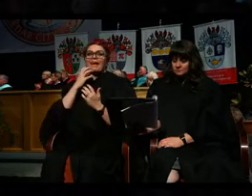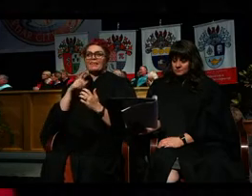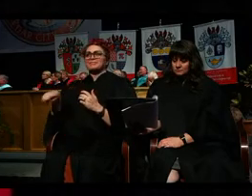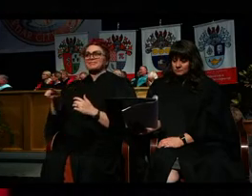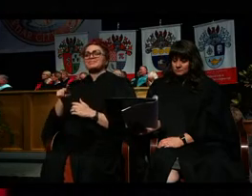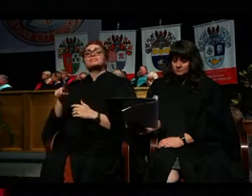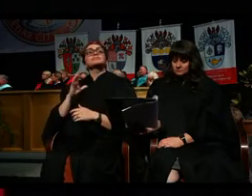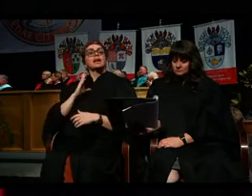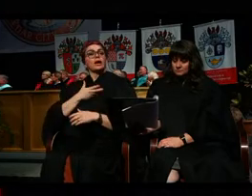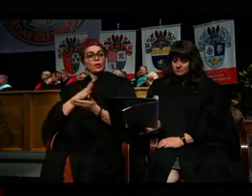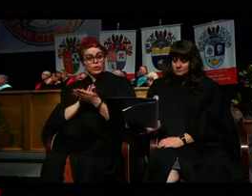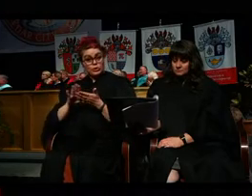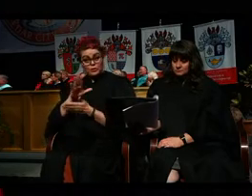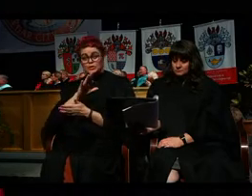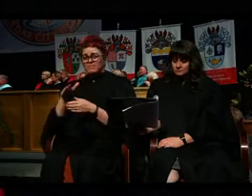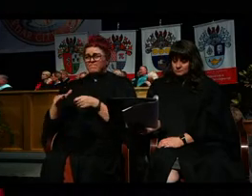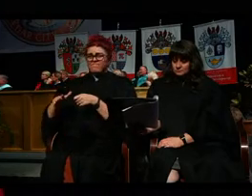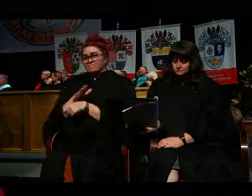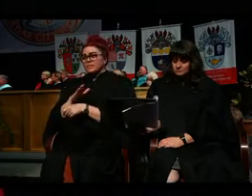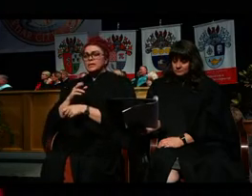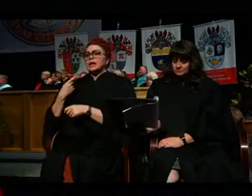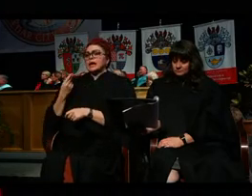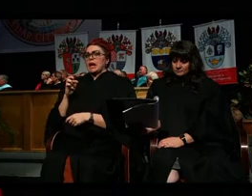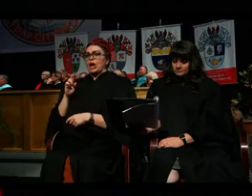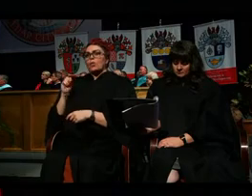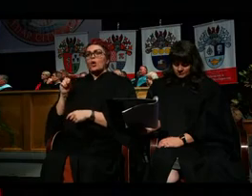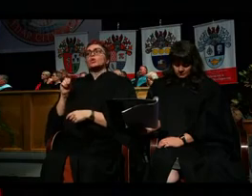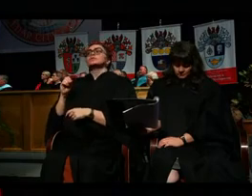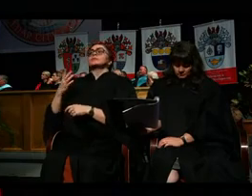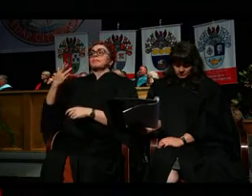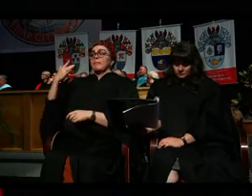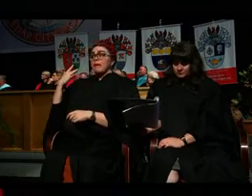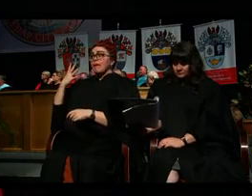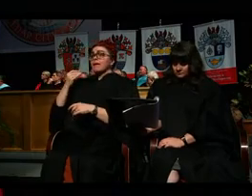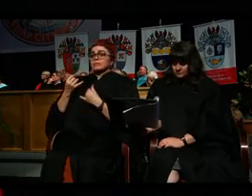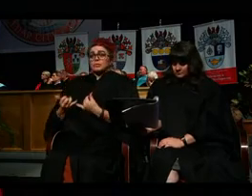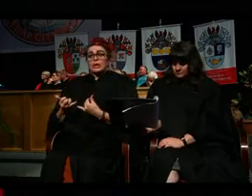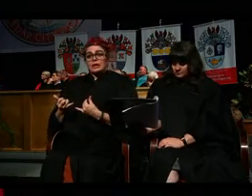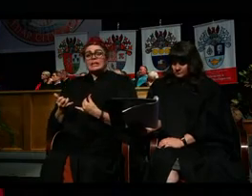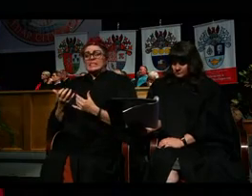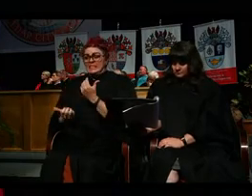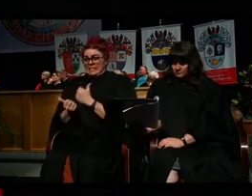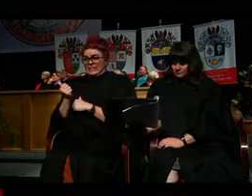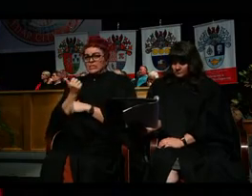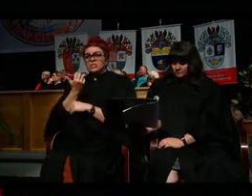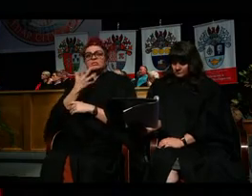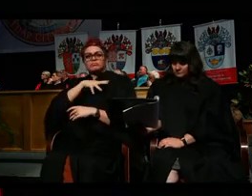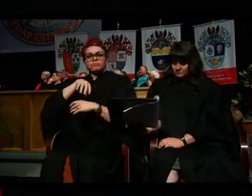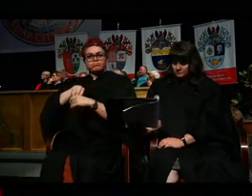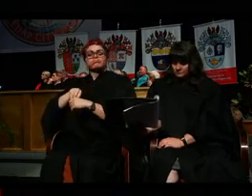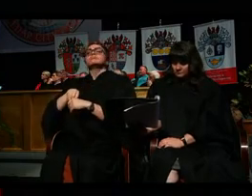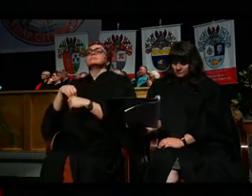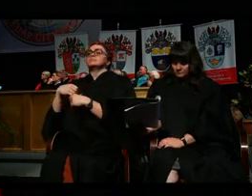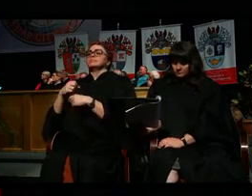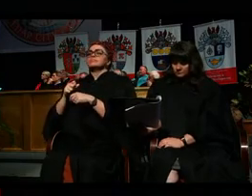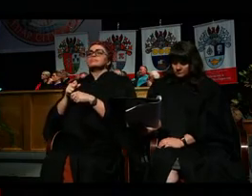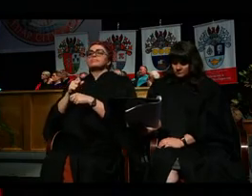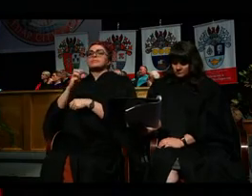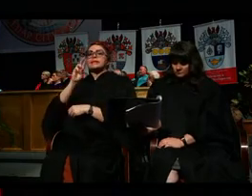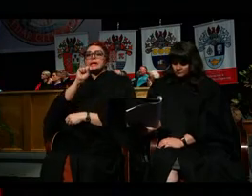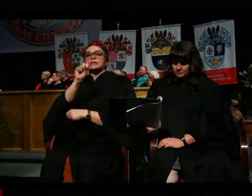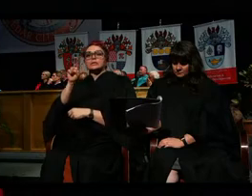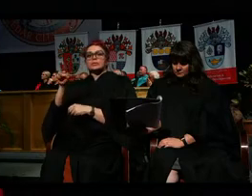Our university is full of heroes past and present, and each has played a role in helping SUU flourish and prosper